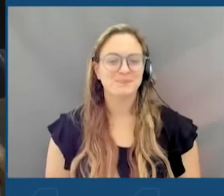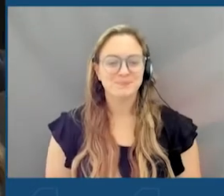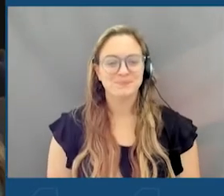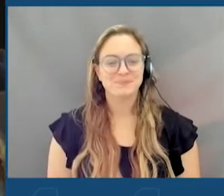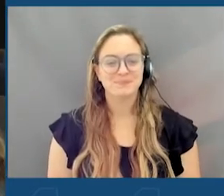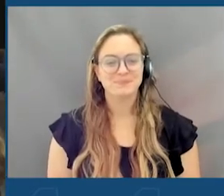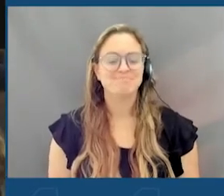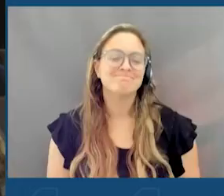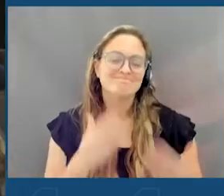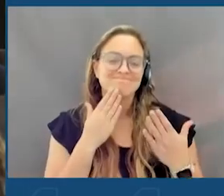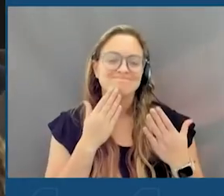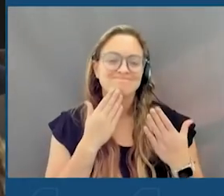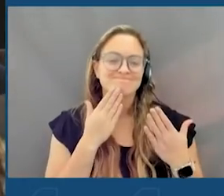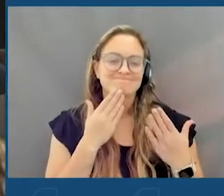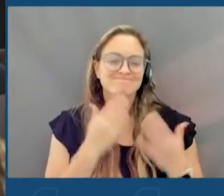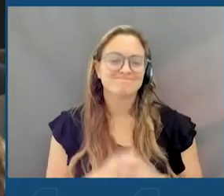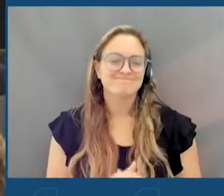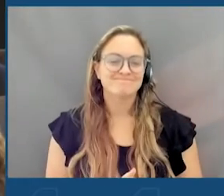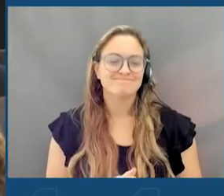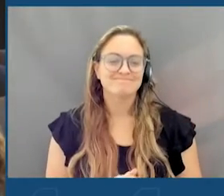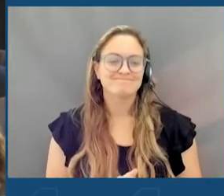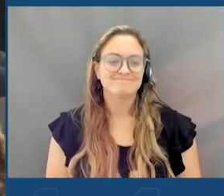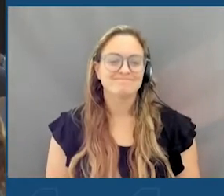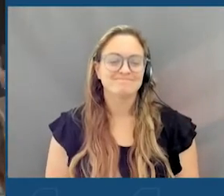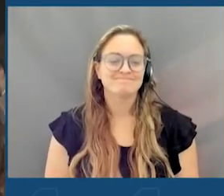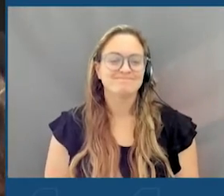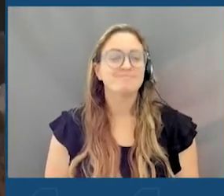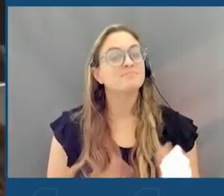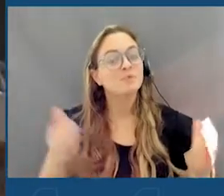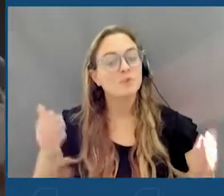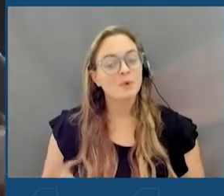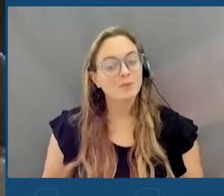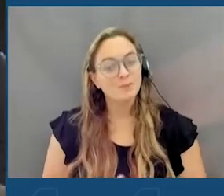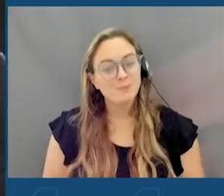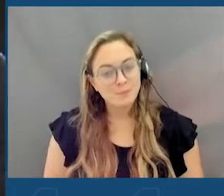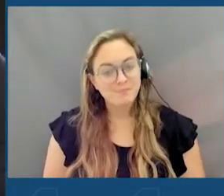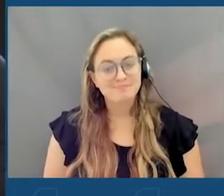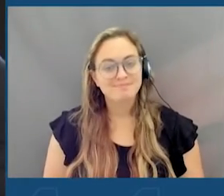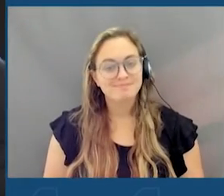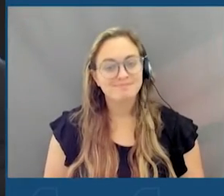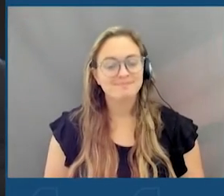Thank you. Thank you. Welcome.